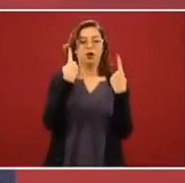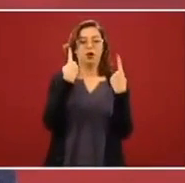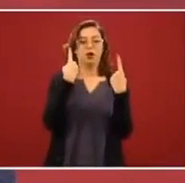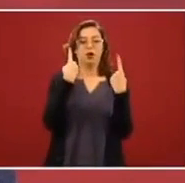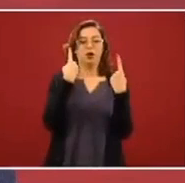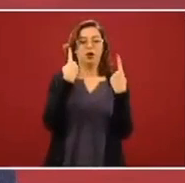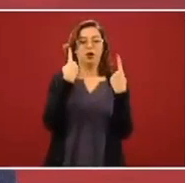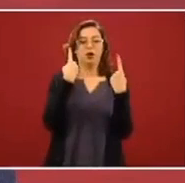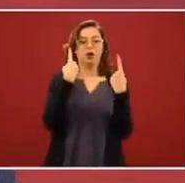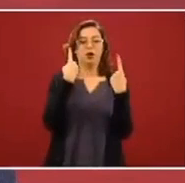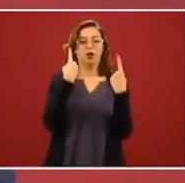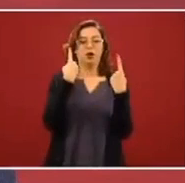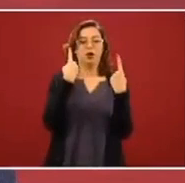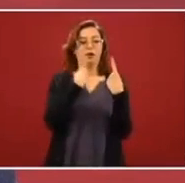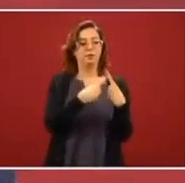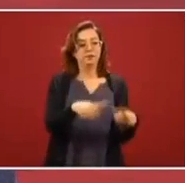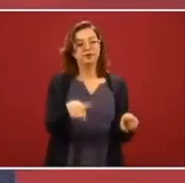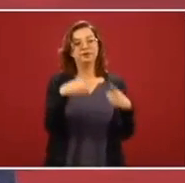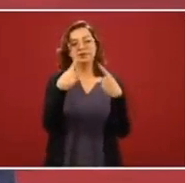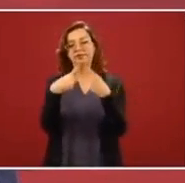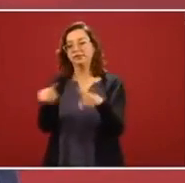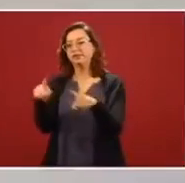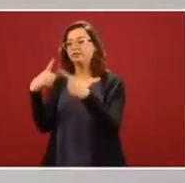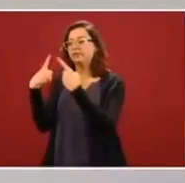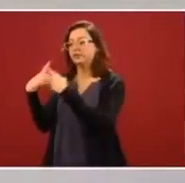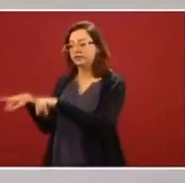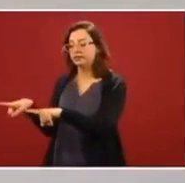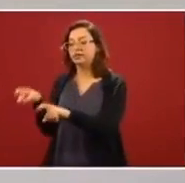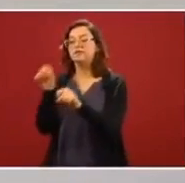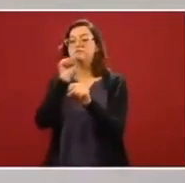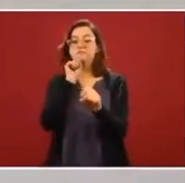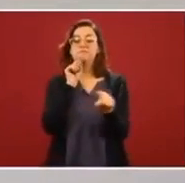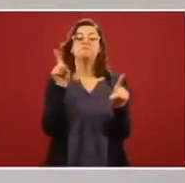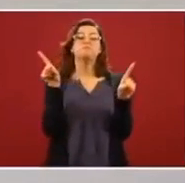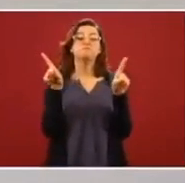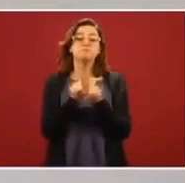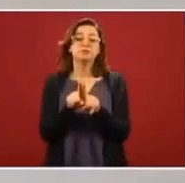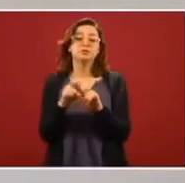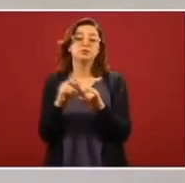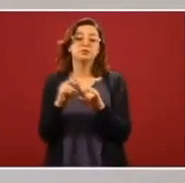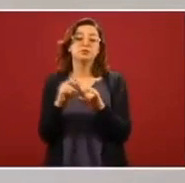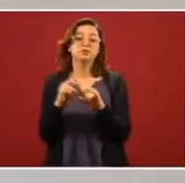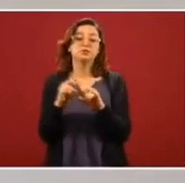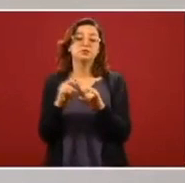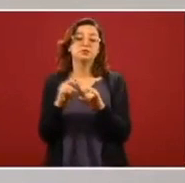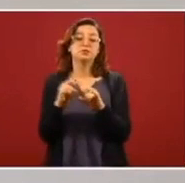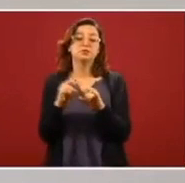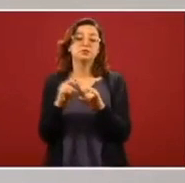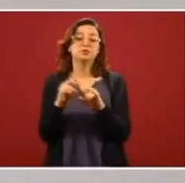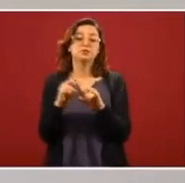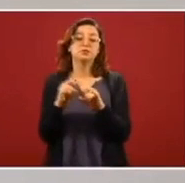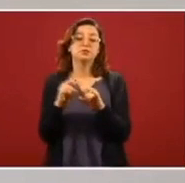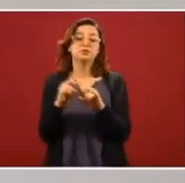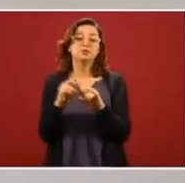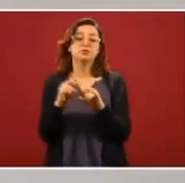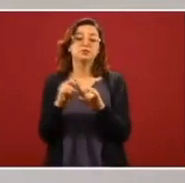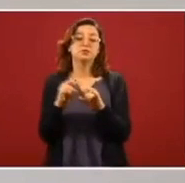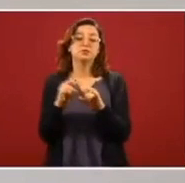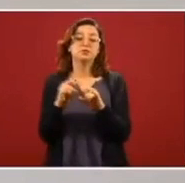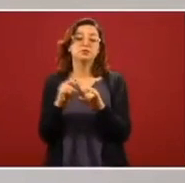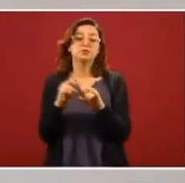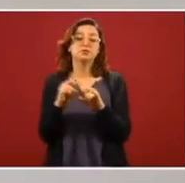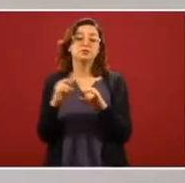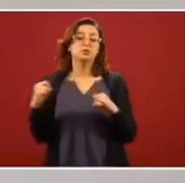that area, we have different programs y conducidos también por diferentes instancias. and are also conducted by